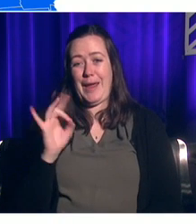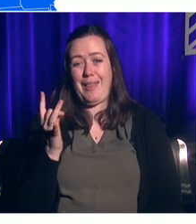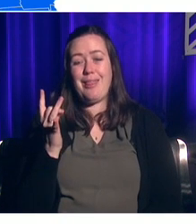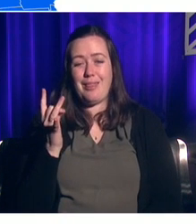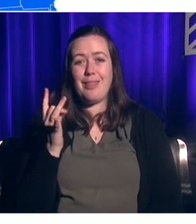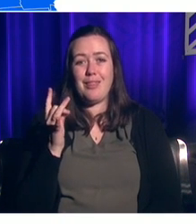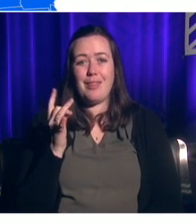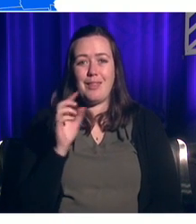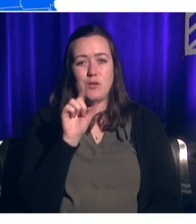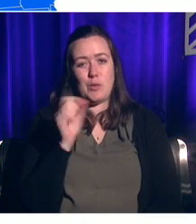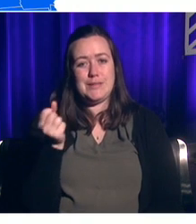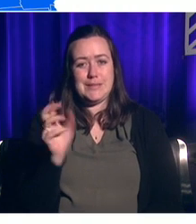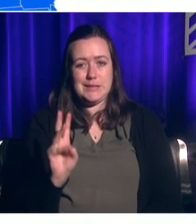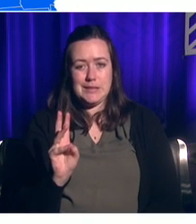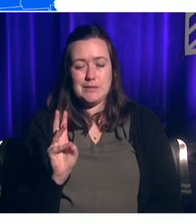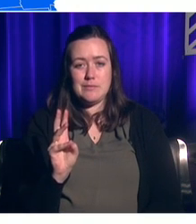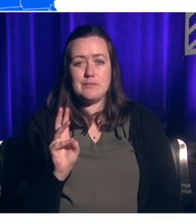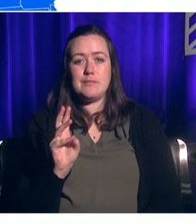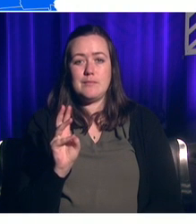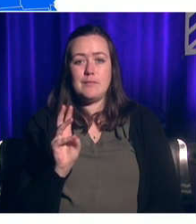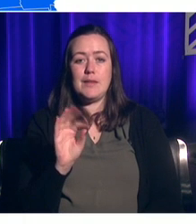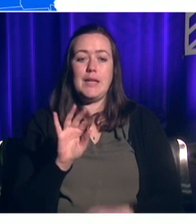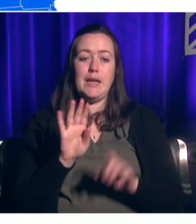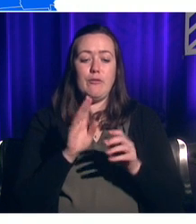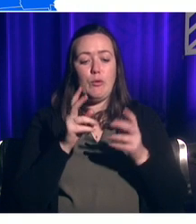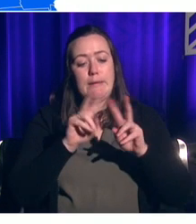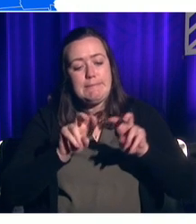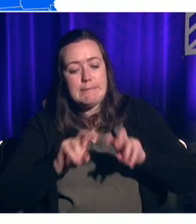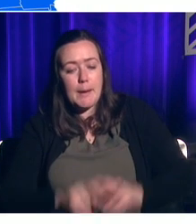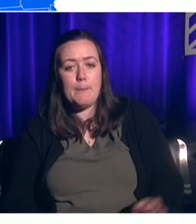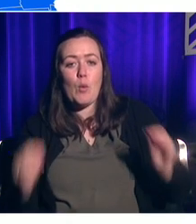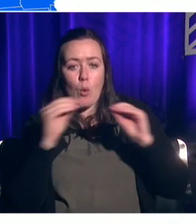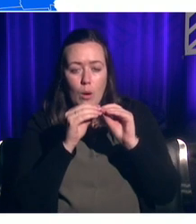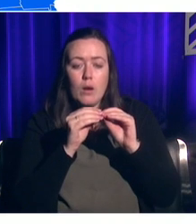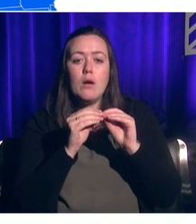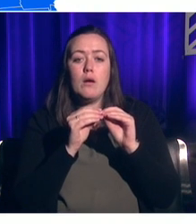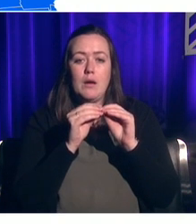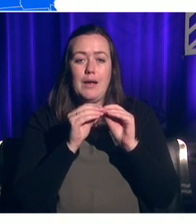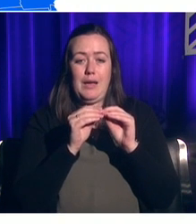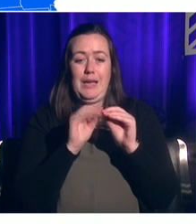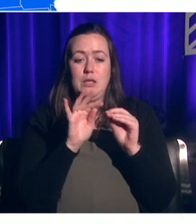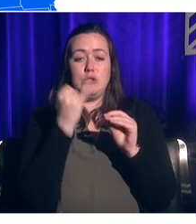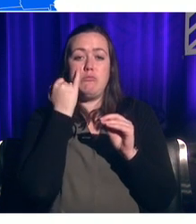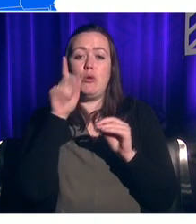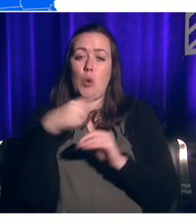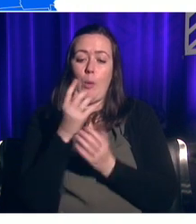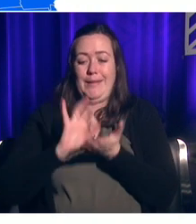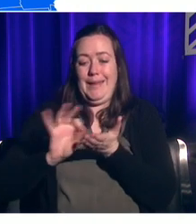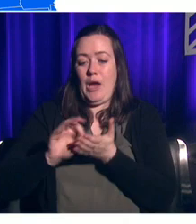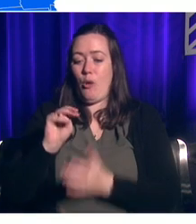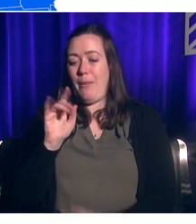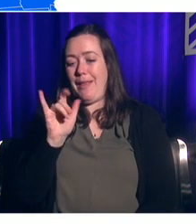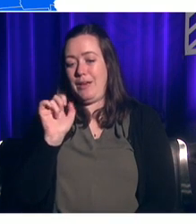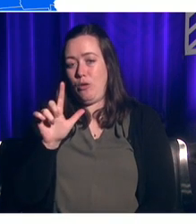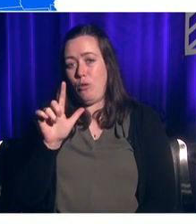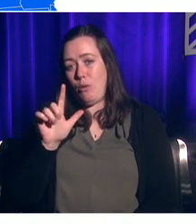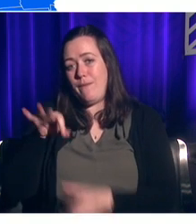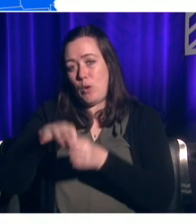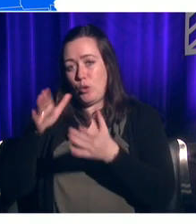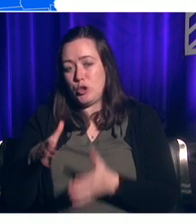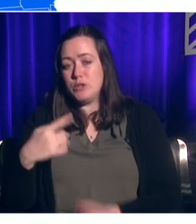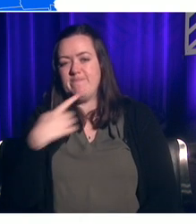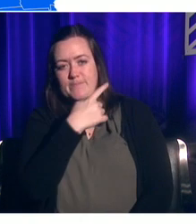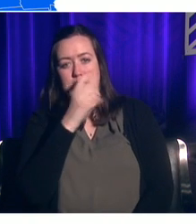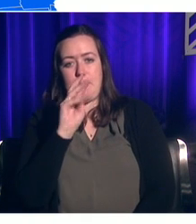2016. Had we peeled back the map and only counted millennial voters, this is the map we see.